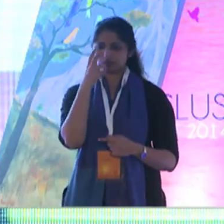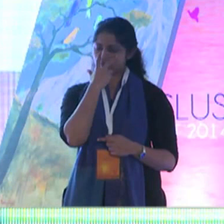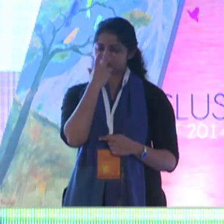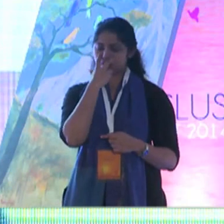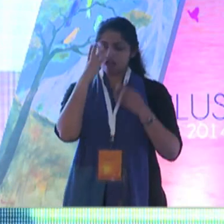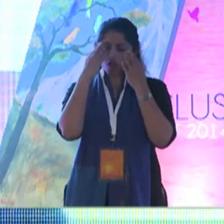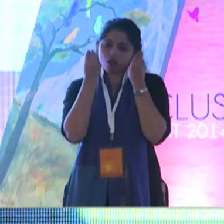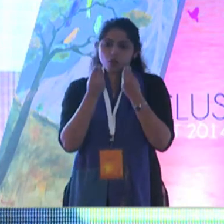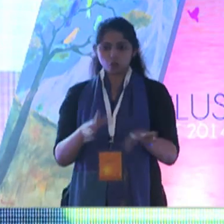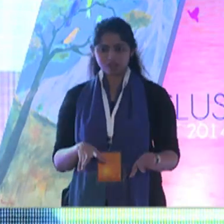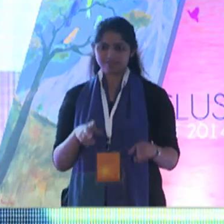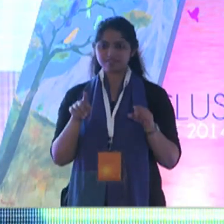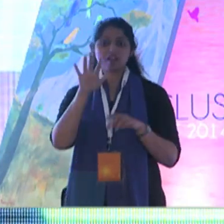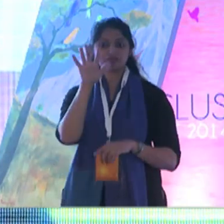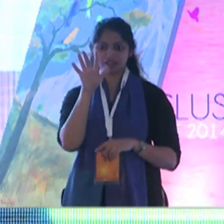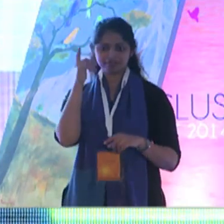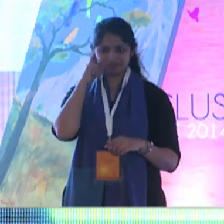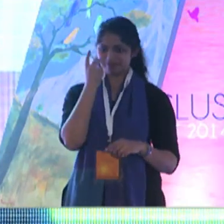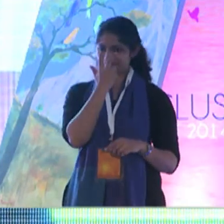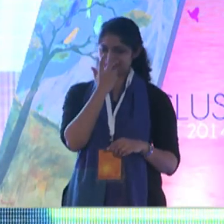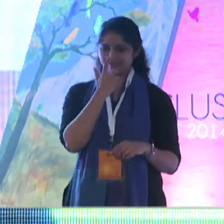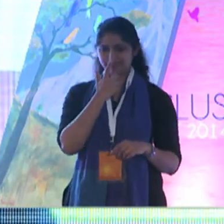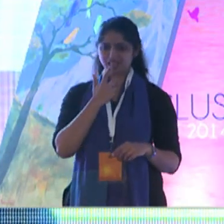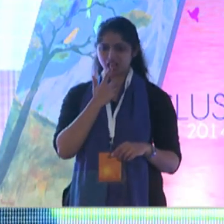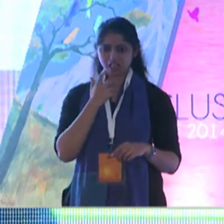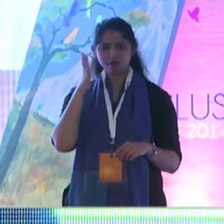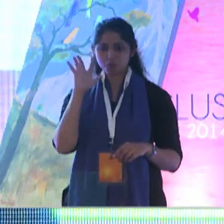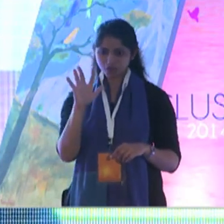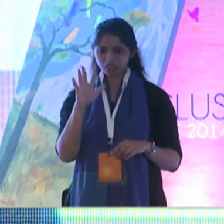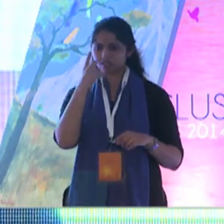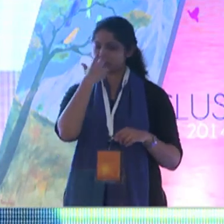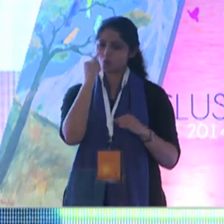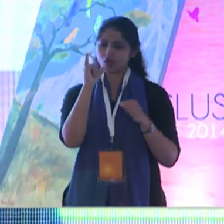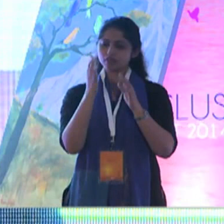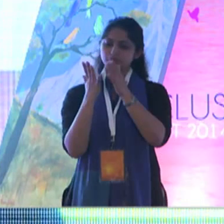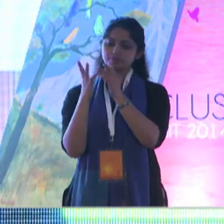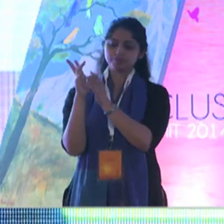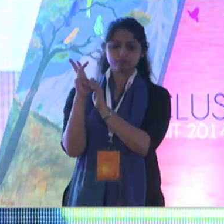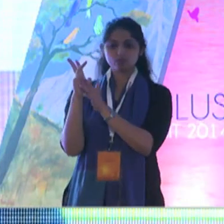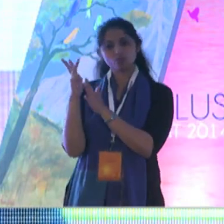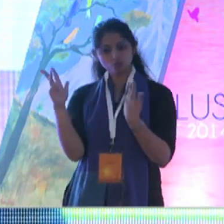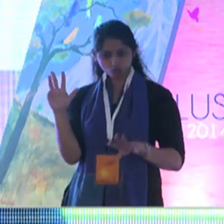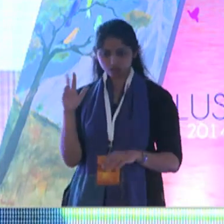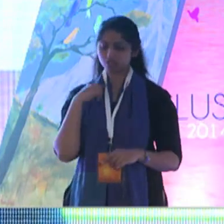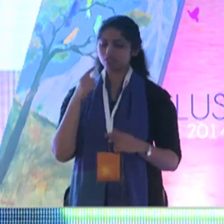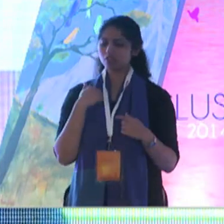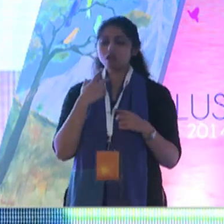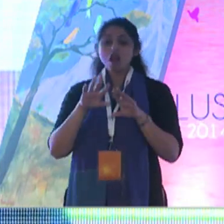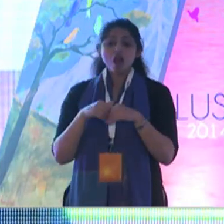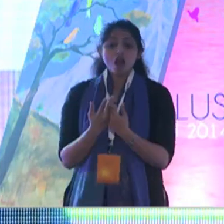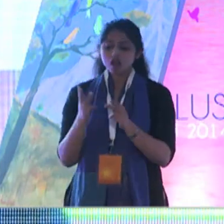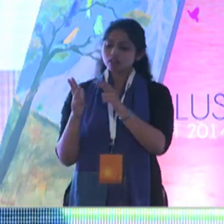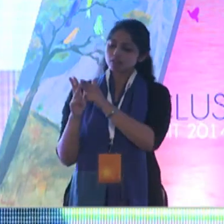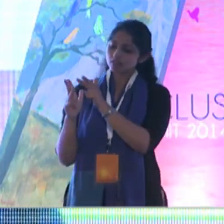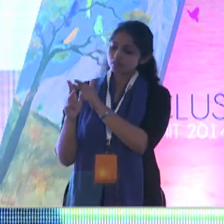sense, but I have 4 others to make up for one. And that is the way I look at life. So he says, I said, Ashish,